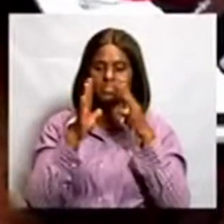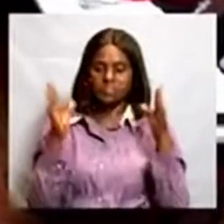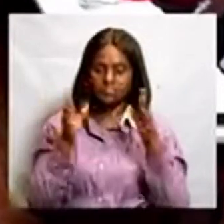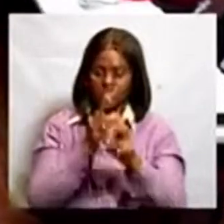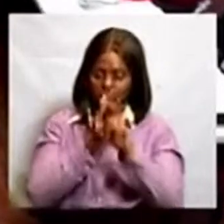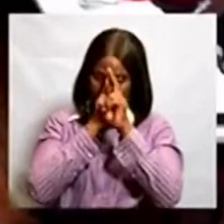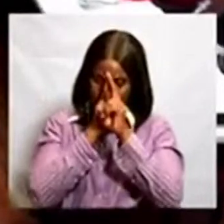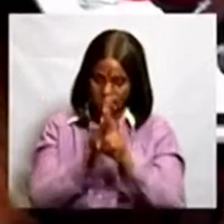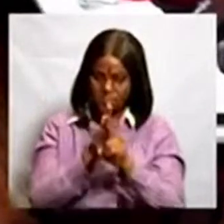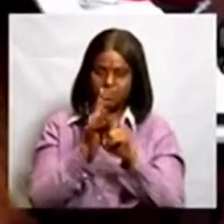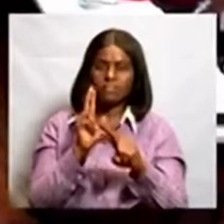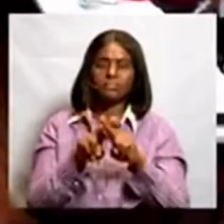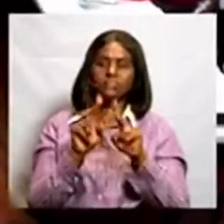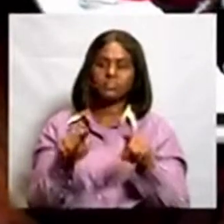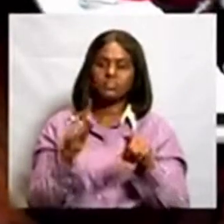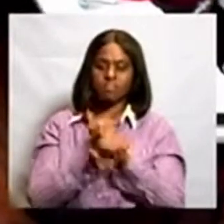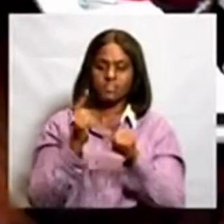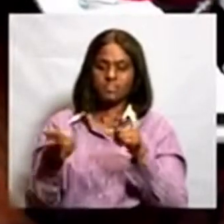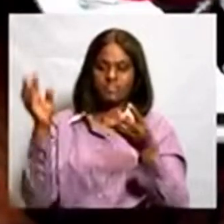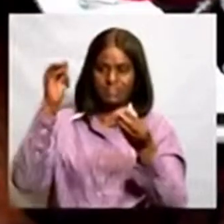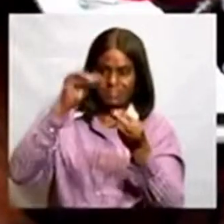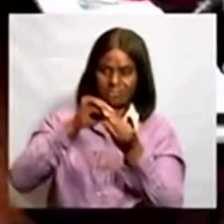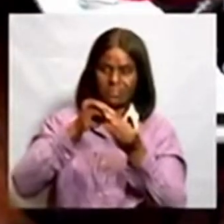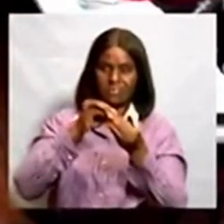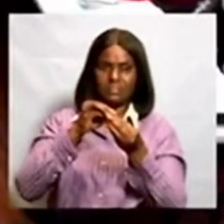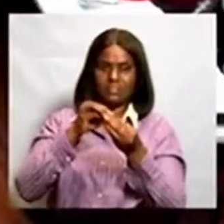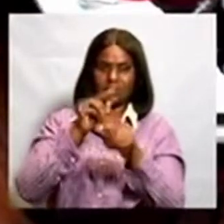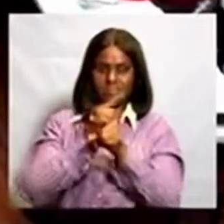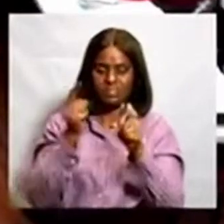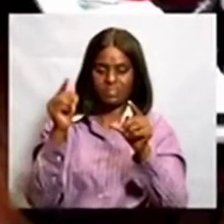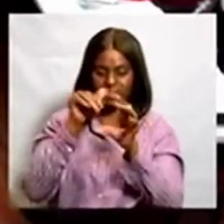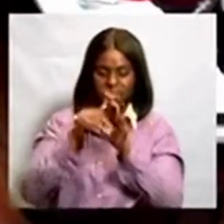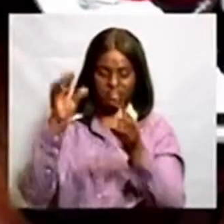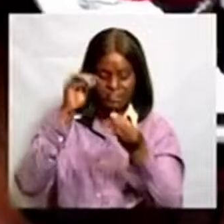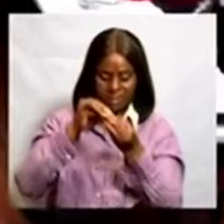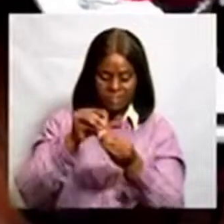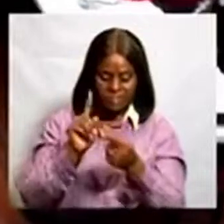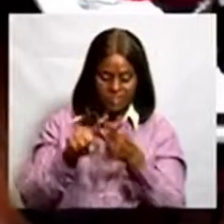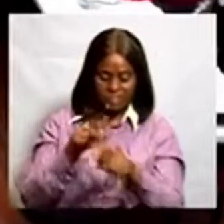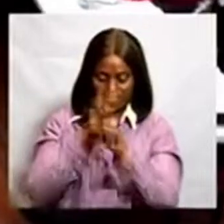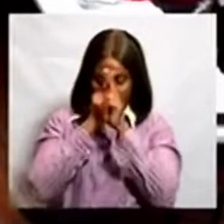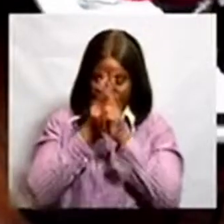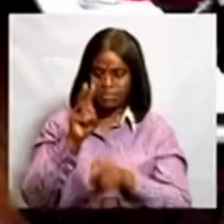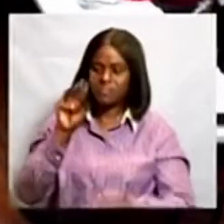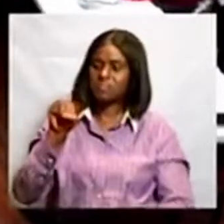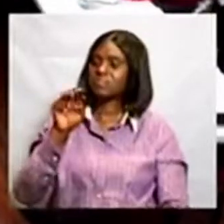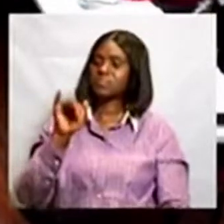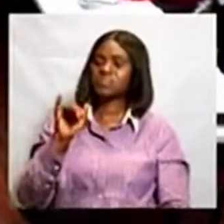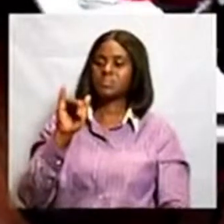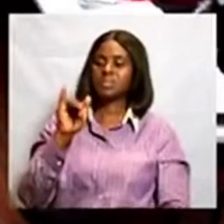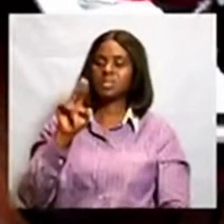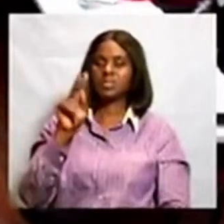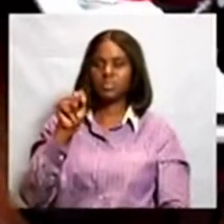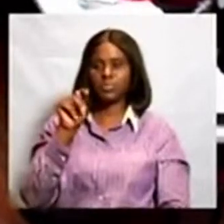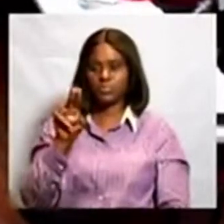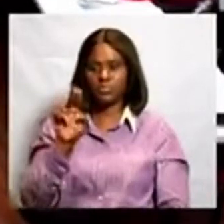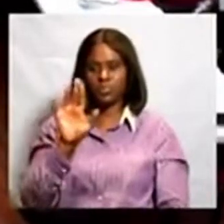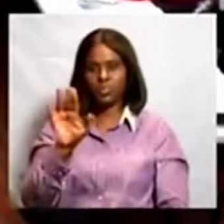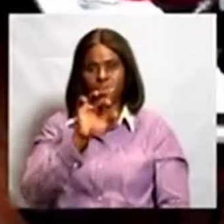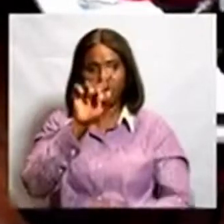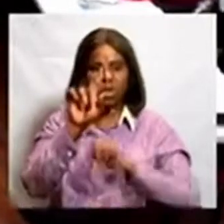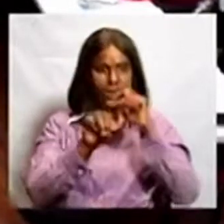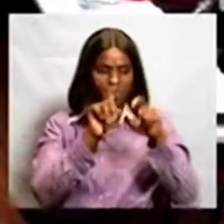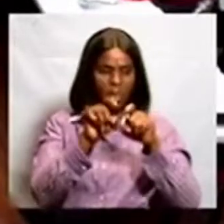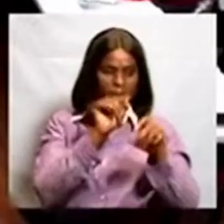Honorable Chairperson. Just in addition to Honorable Miyutu's question